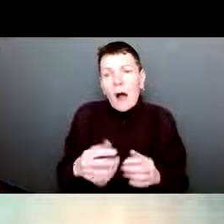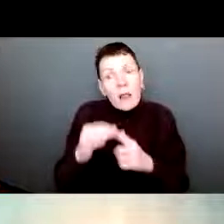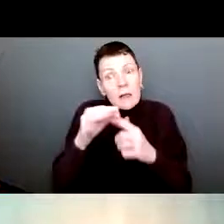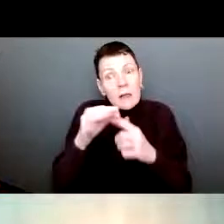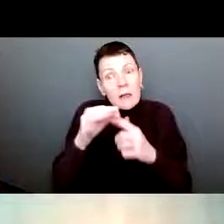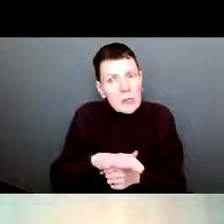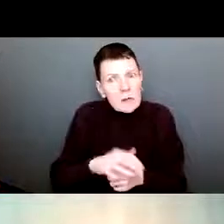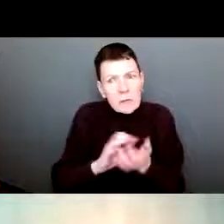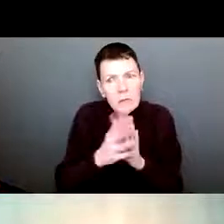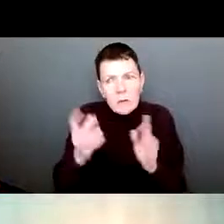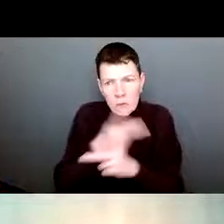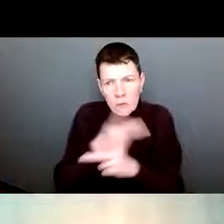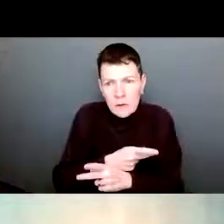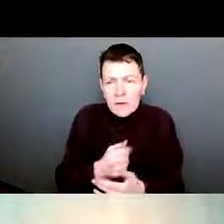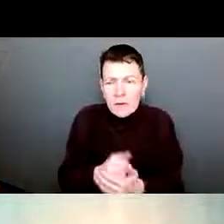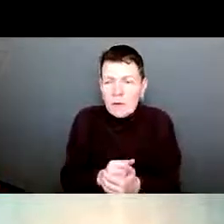significantly more.